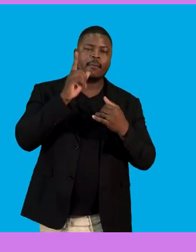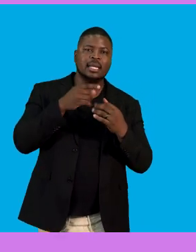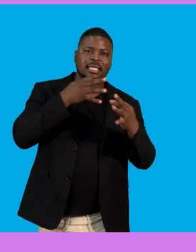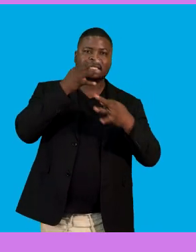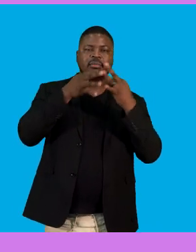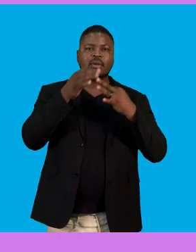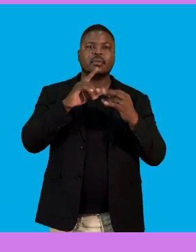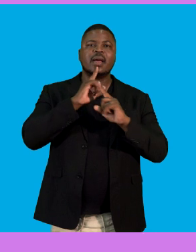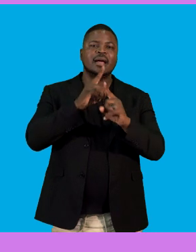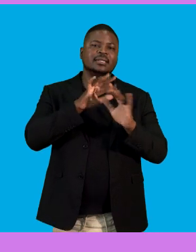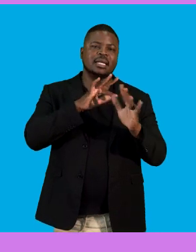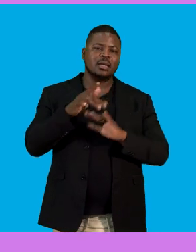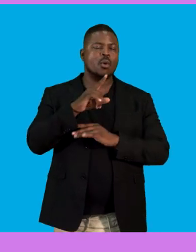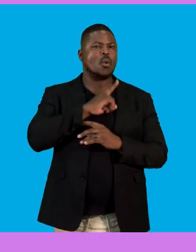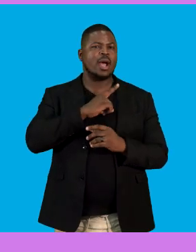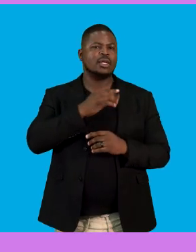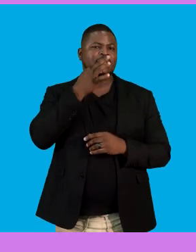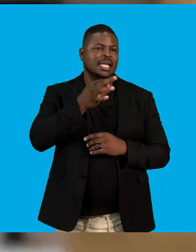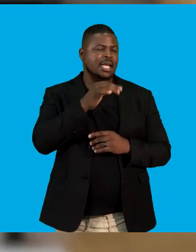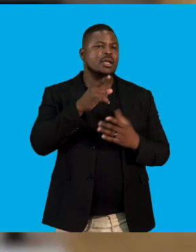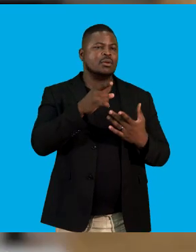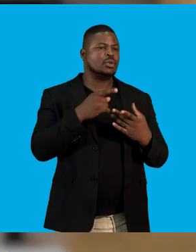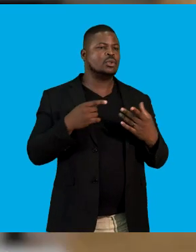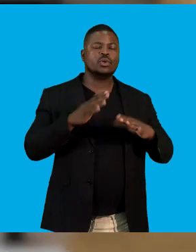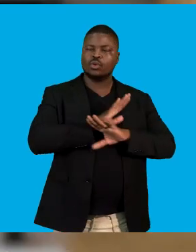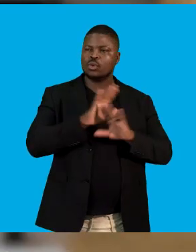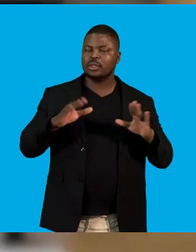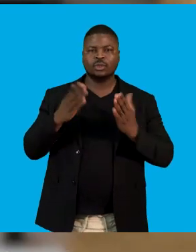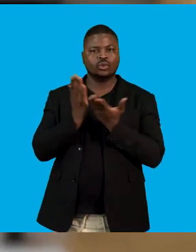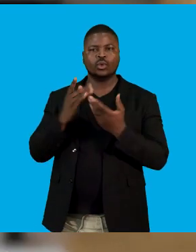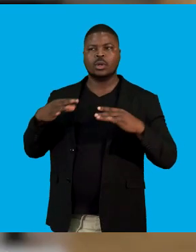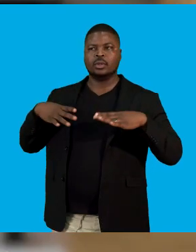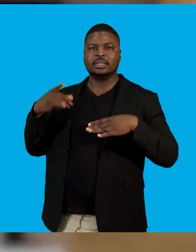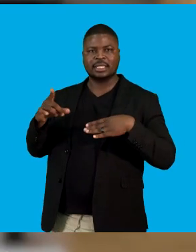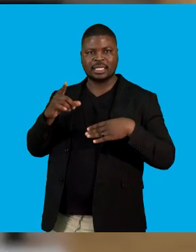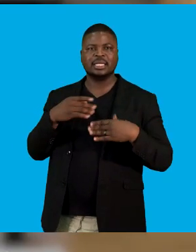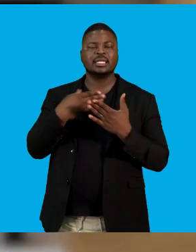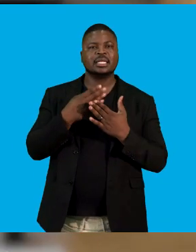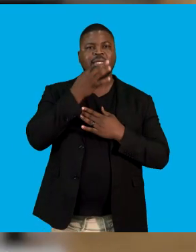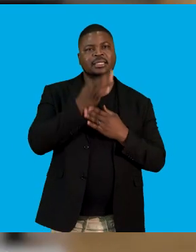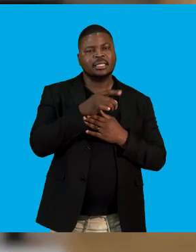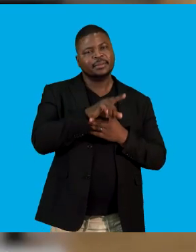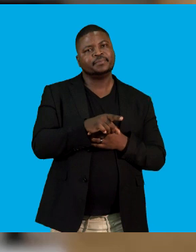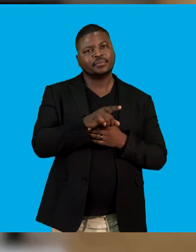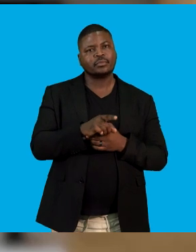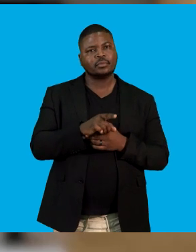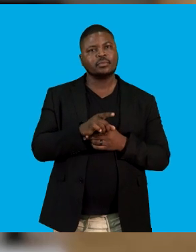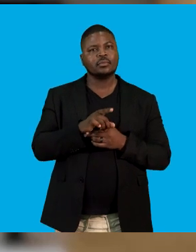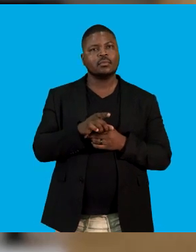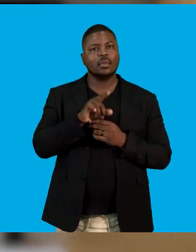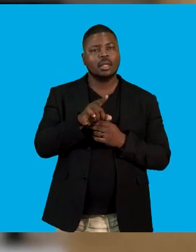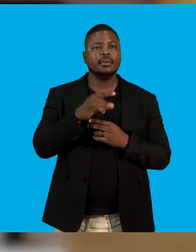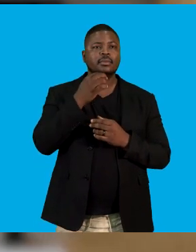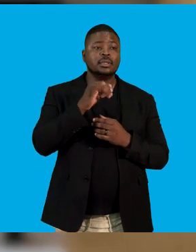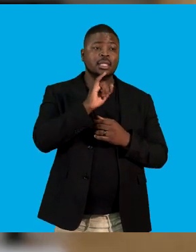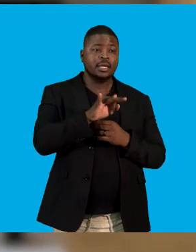have to justify our answer. Why do we say that? Because the number of hours that I actually spent watching TV are less than the number of hours